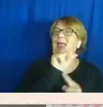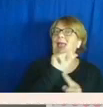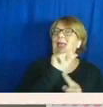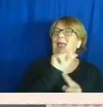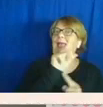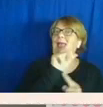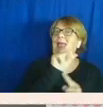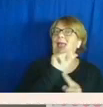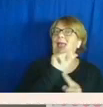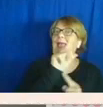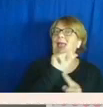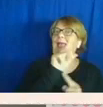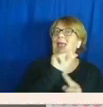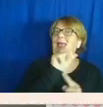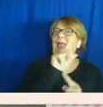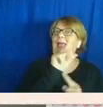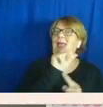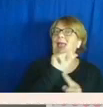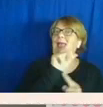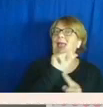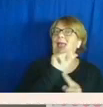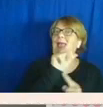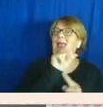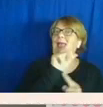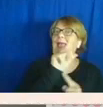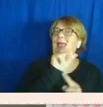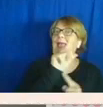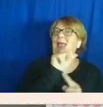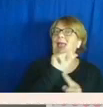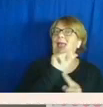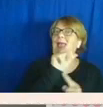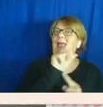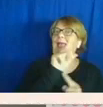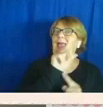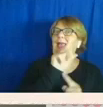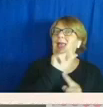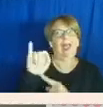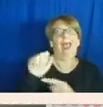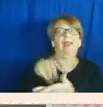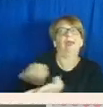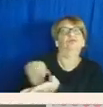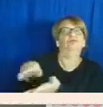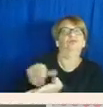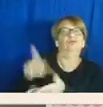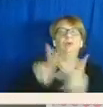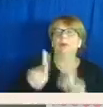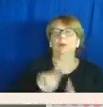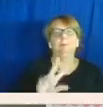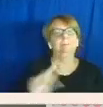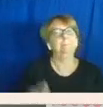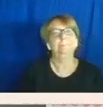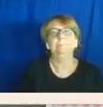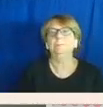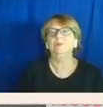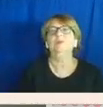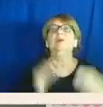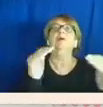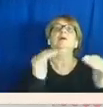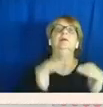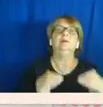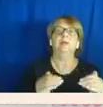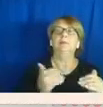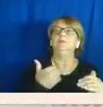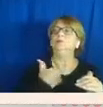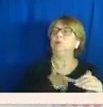not doing using AI to screen out folks. Next bullet. We are looking at